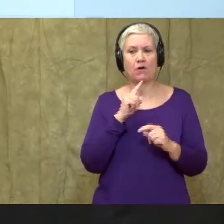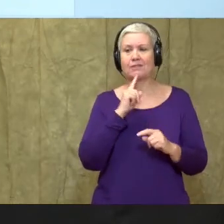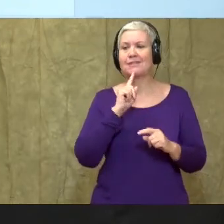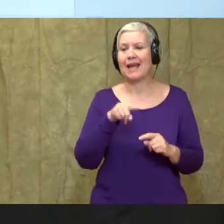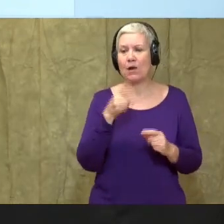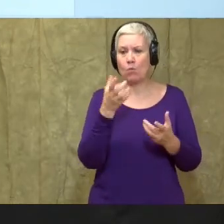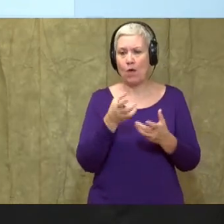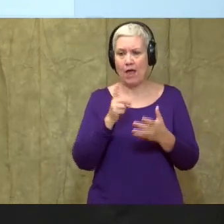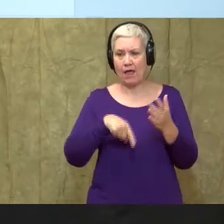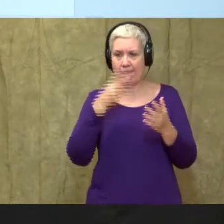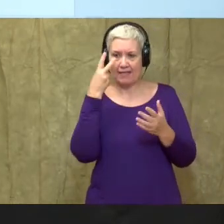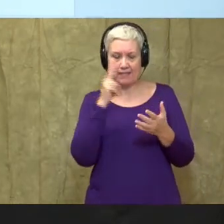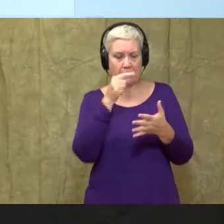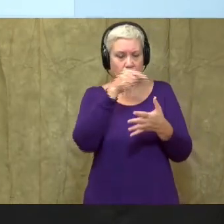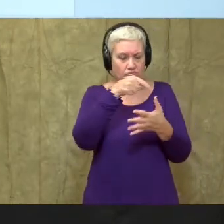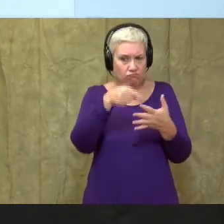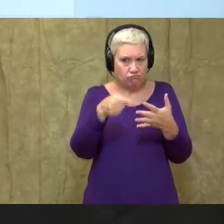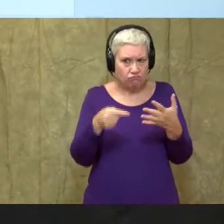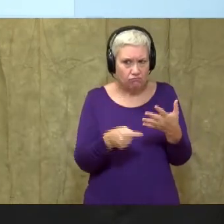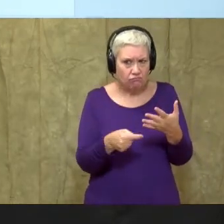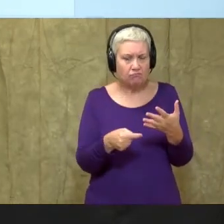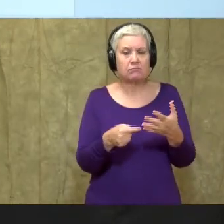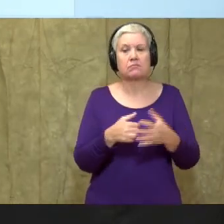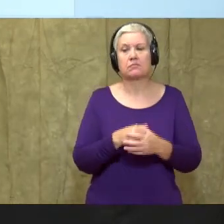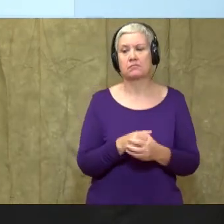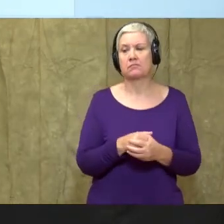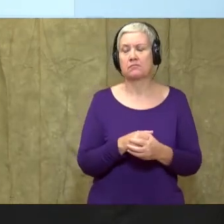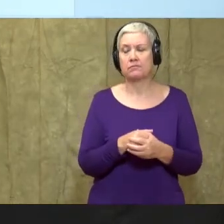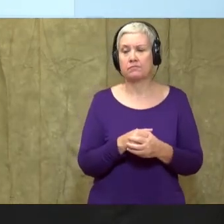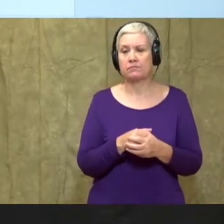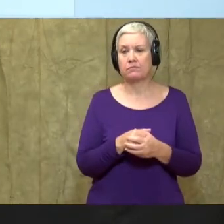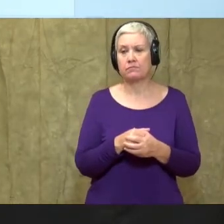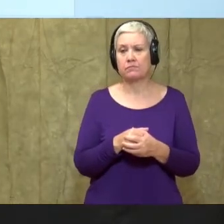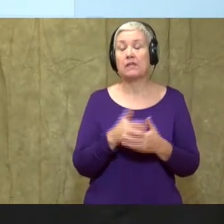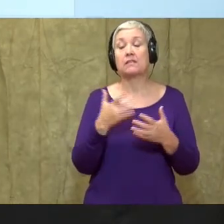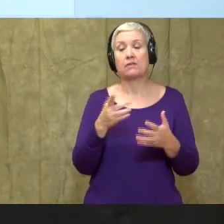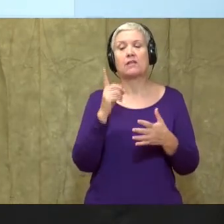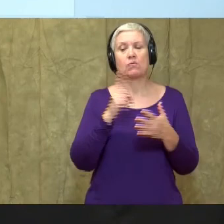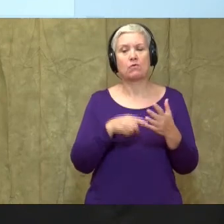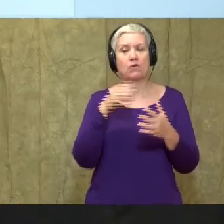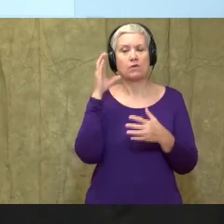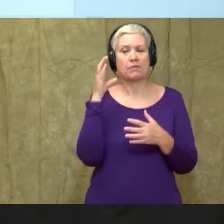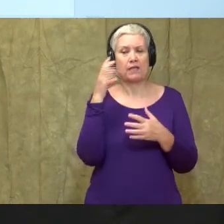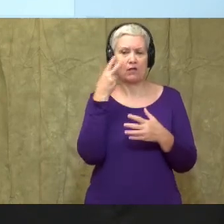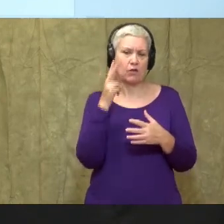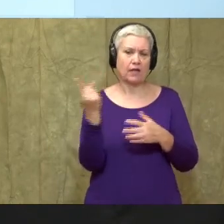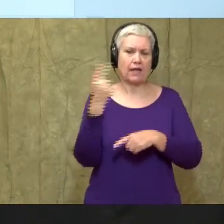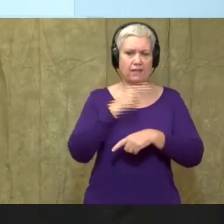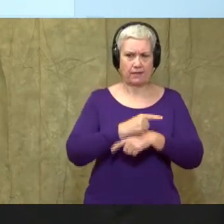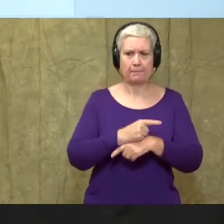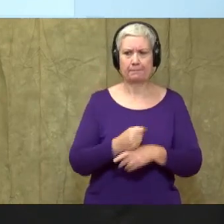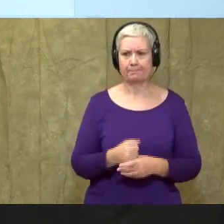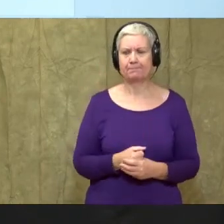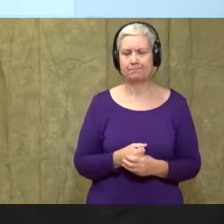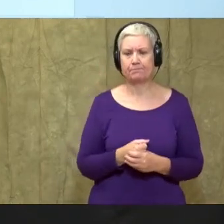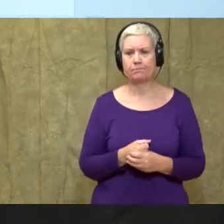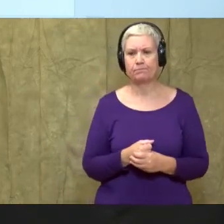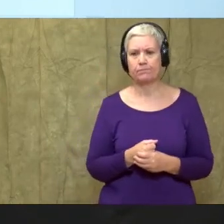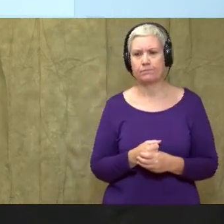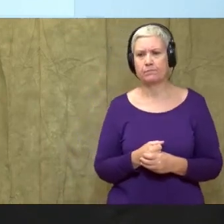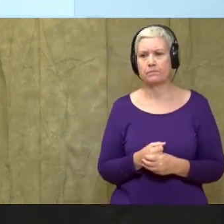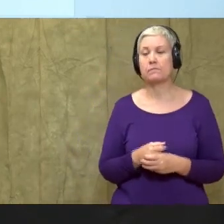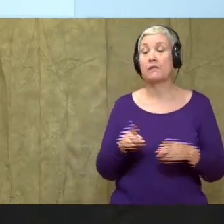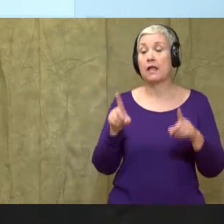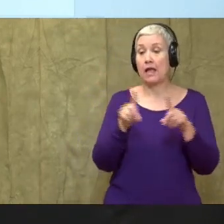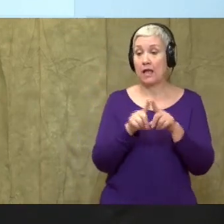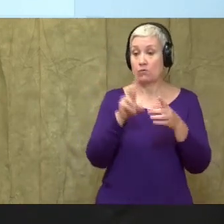they're using facts and statistics to back themselves up. So that's what we're going to be looking at. So as we're